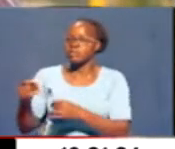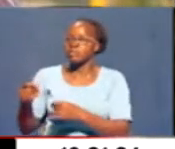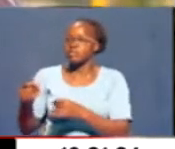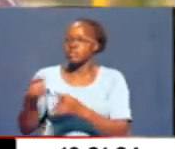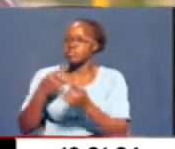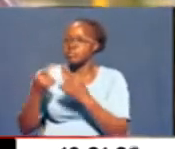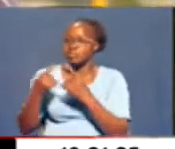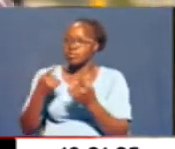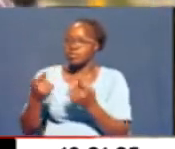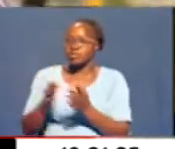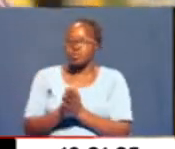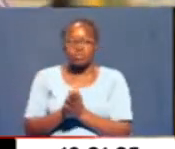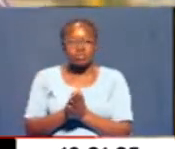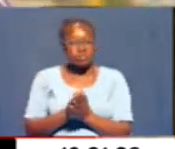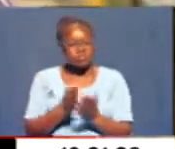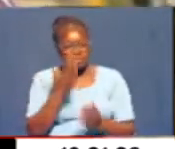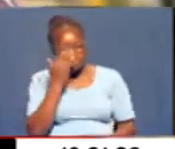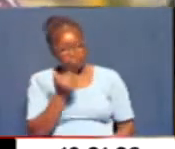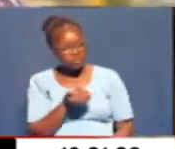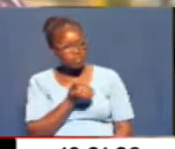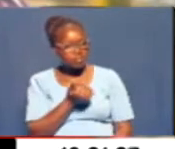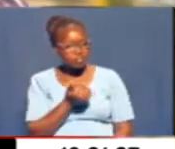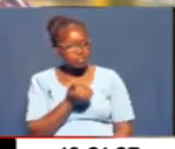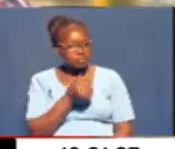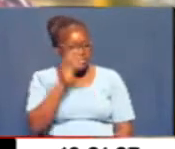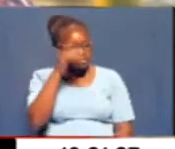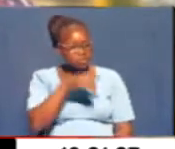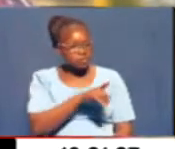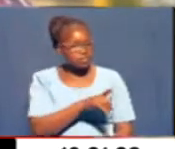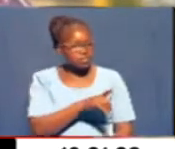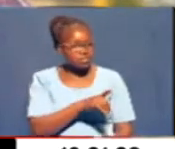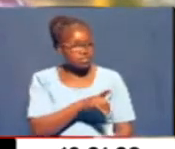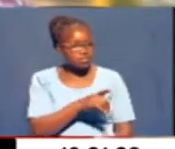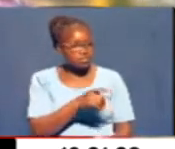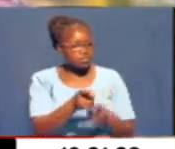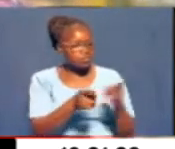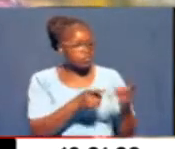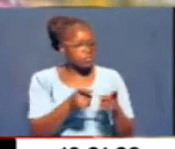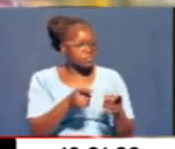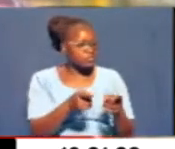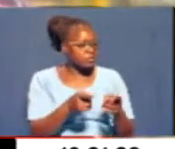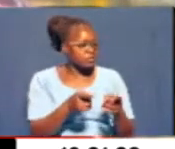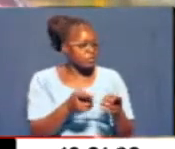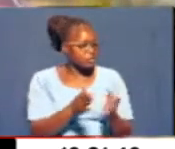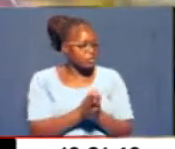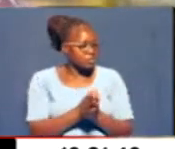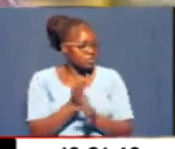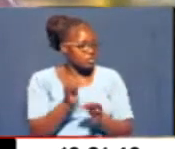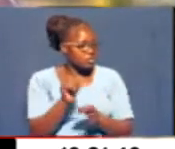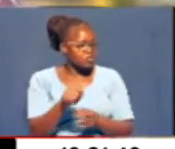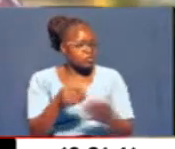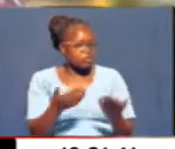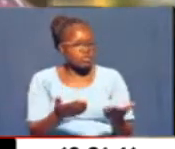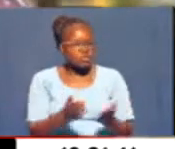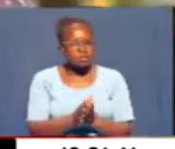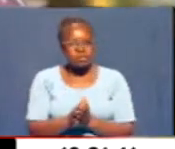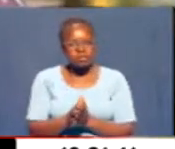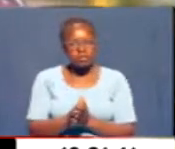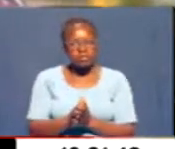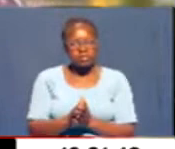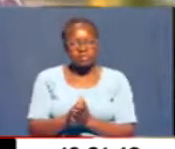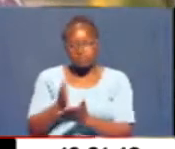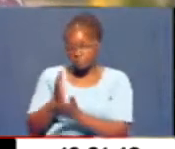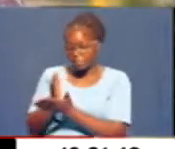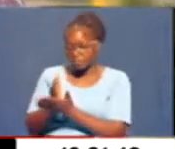And just on that note, why, in your opinion, should this be curtailed or regulated to some sort? And if yes, how? Precisely, it